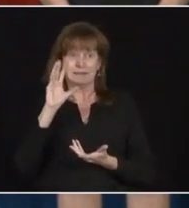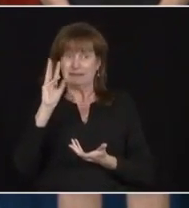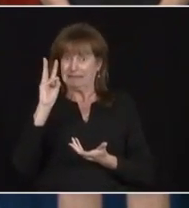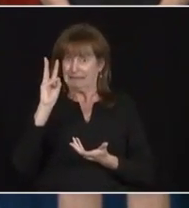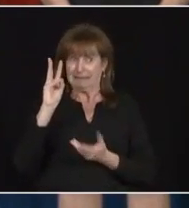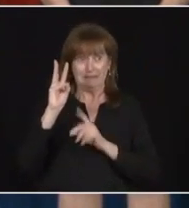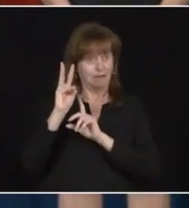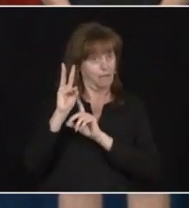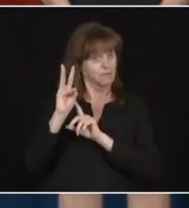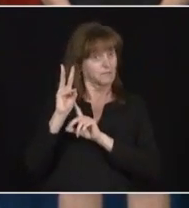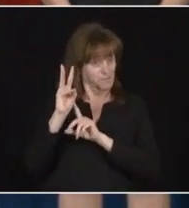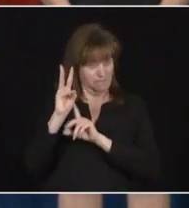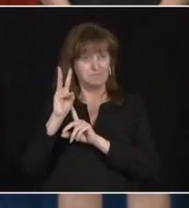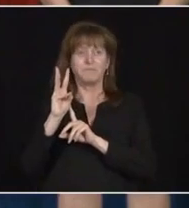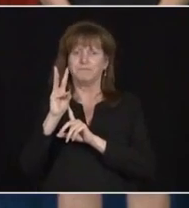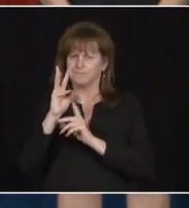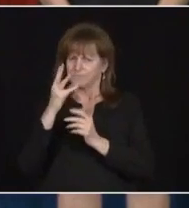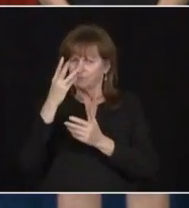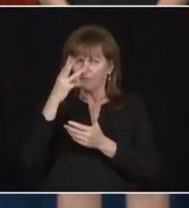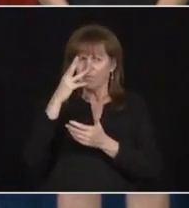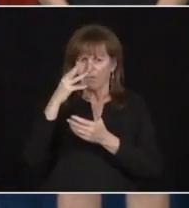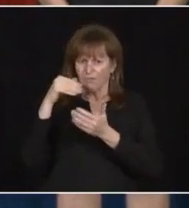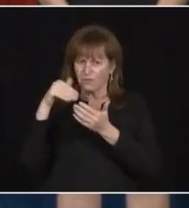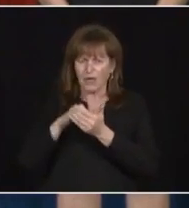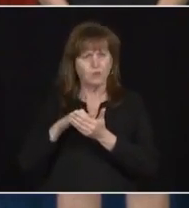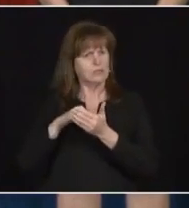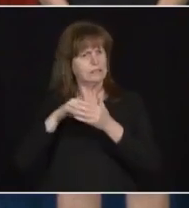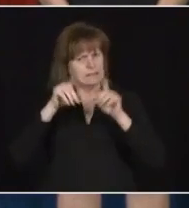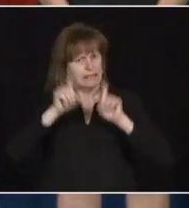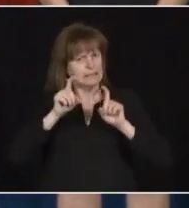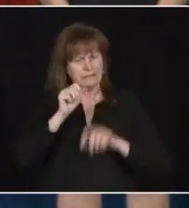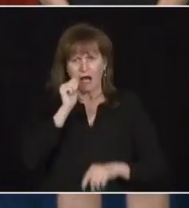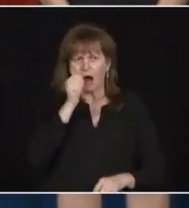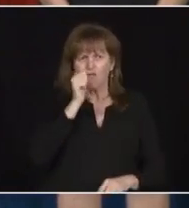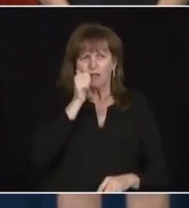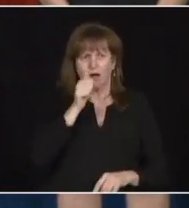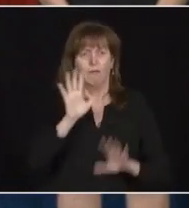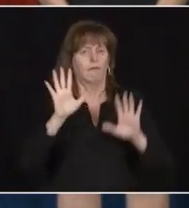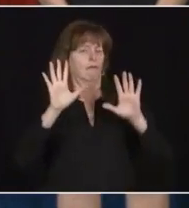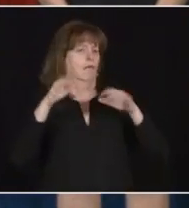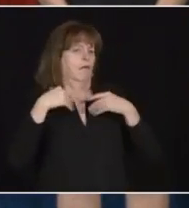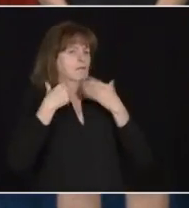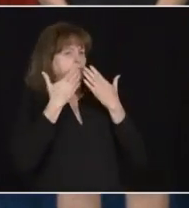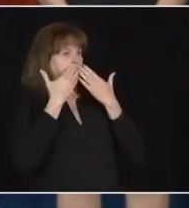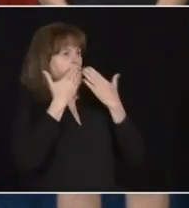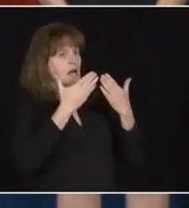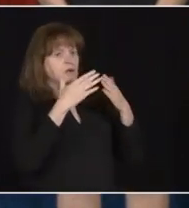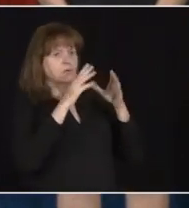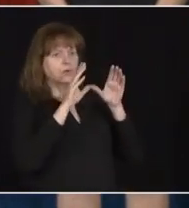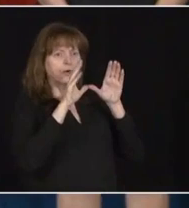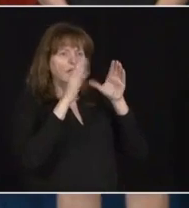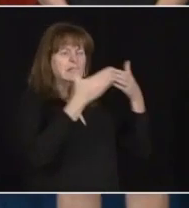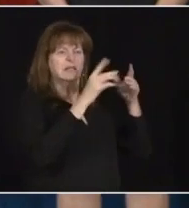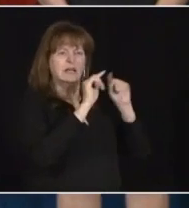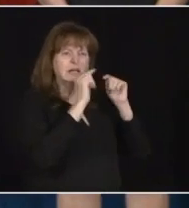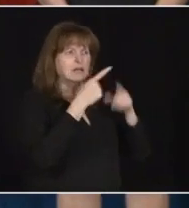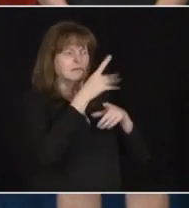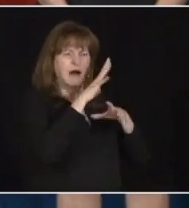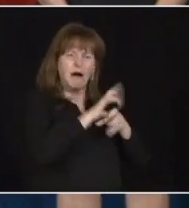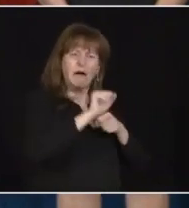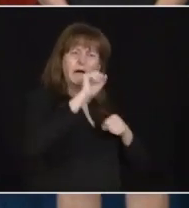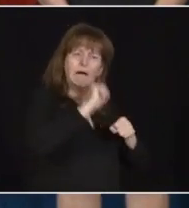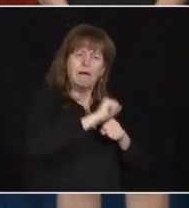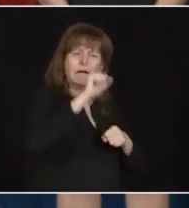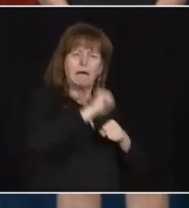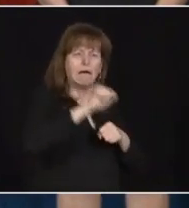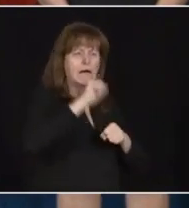the 6th. And thanks to our incredible team, thanks to the hardworking folks in our health system,